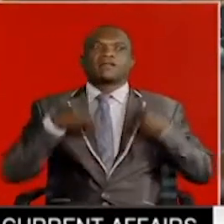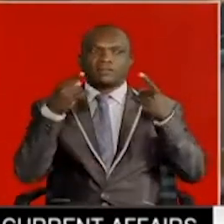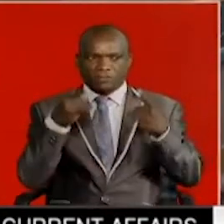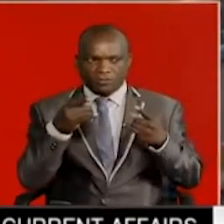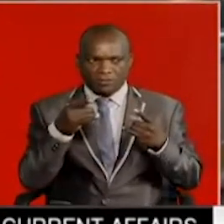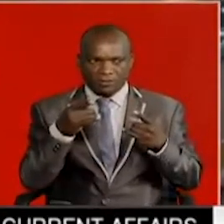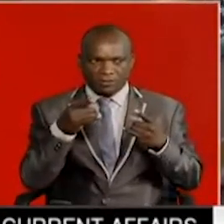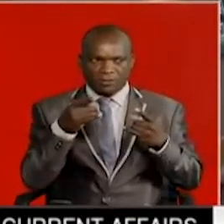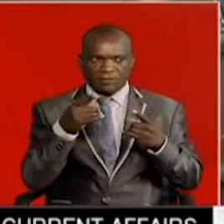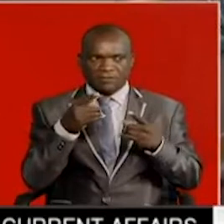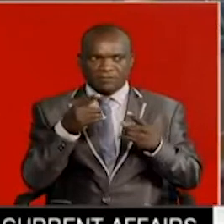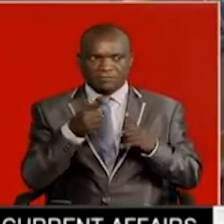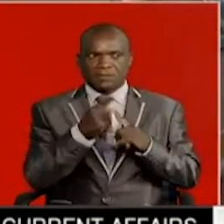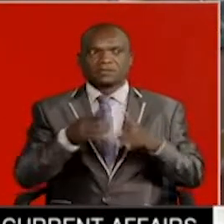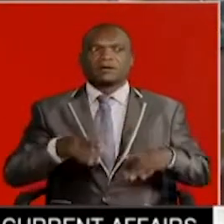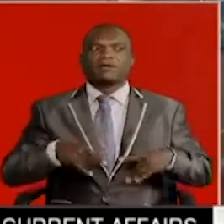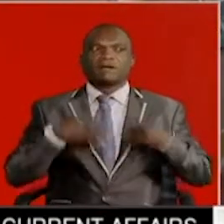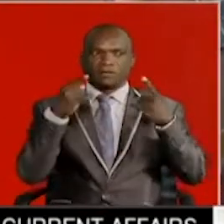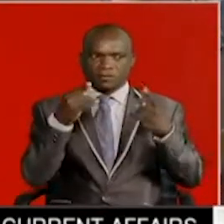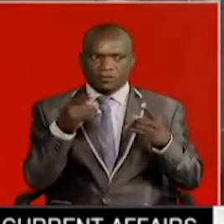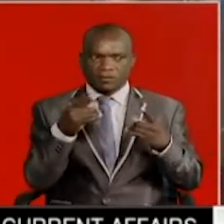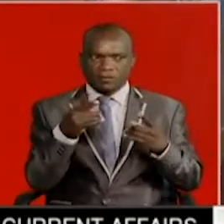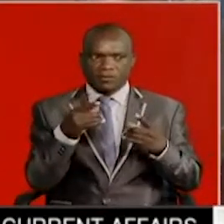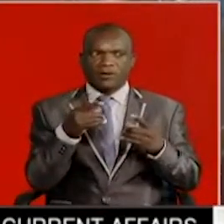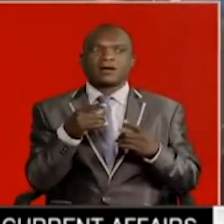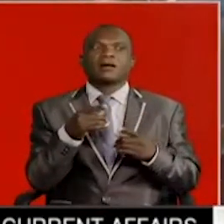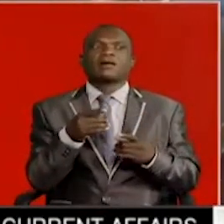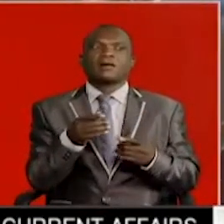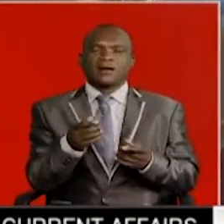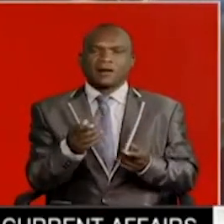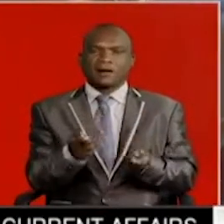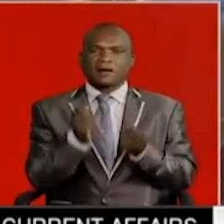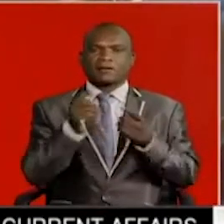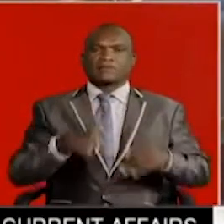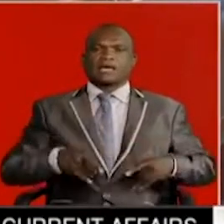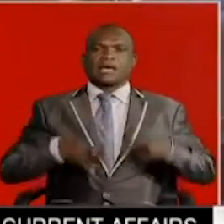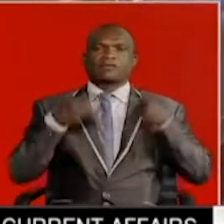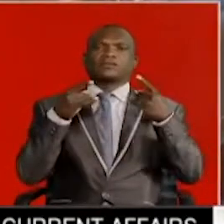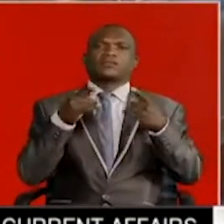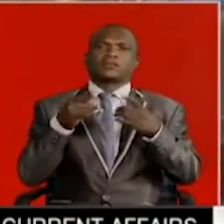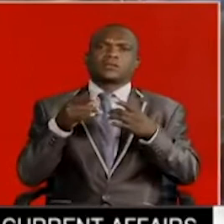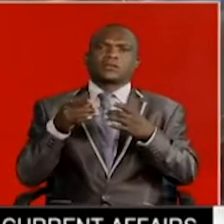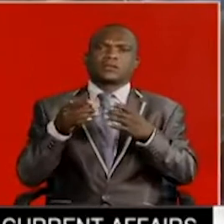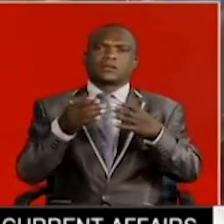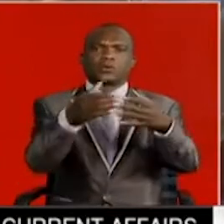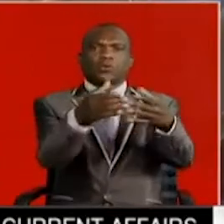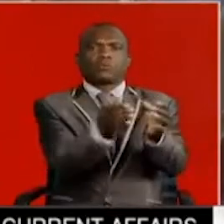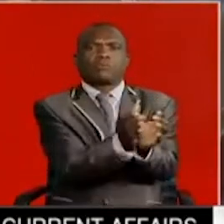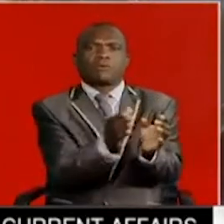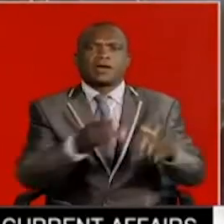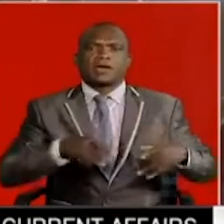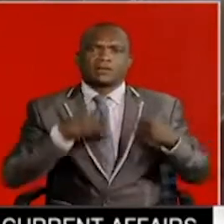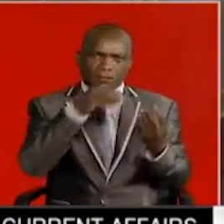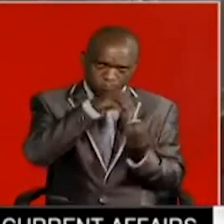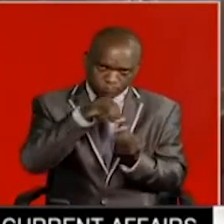which is the health and plus the health sector, we are combining, we